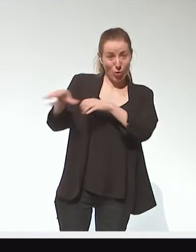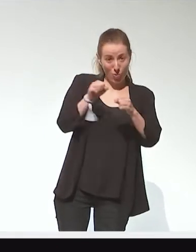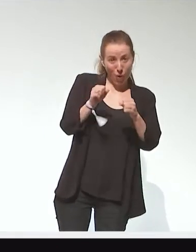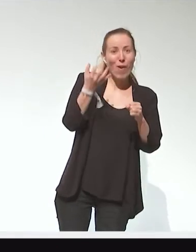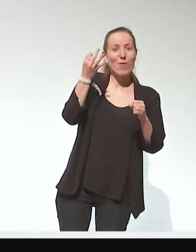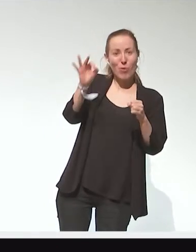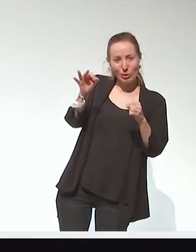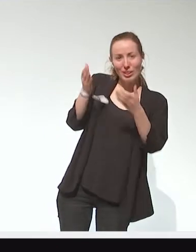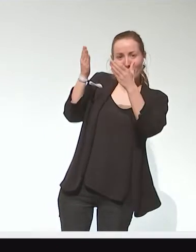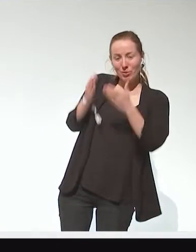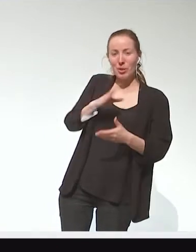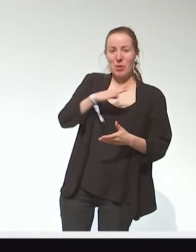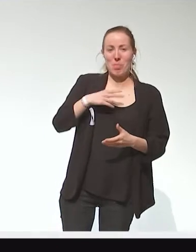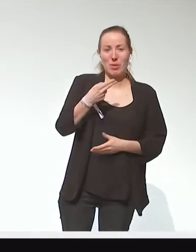French